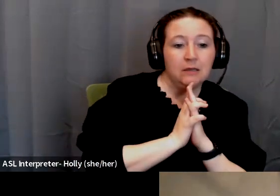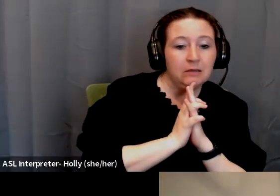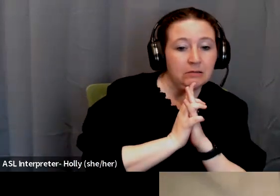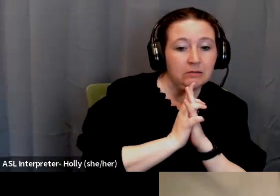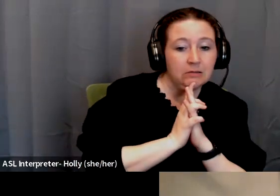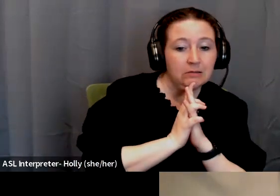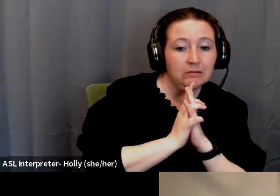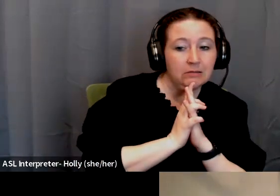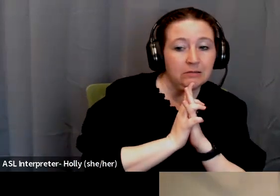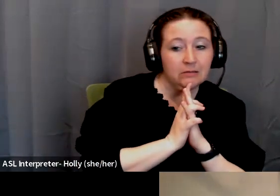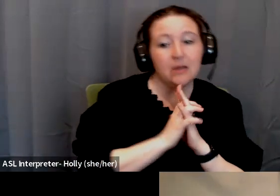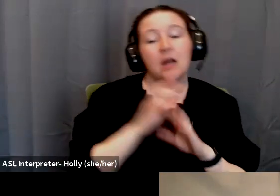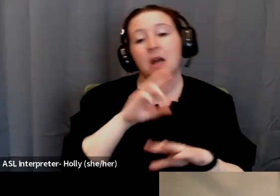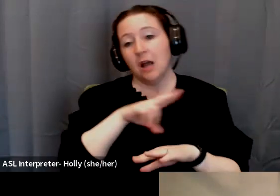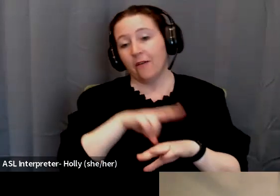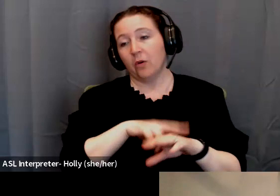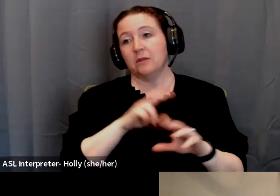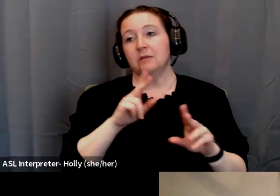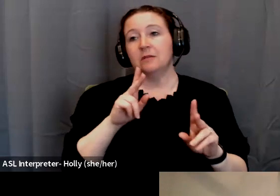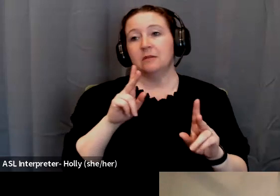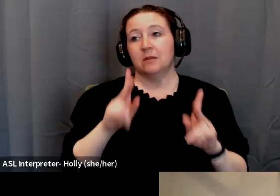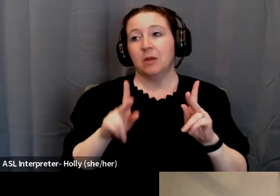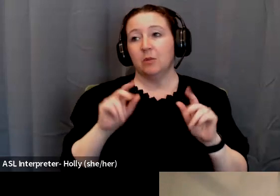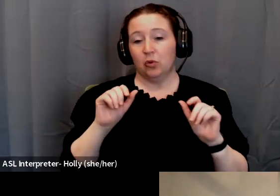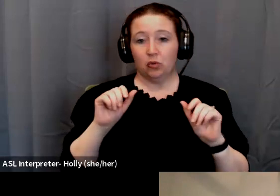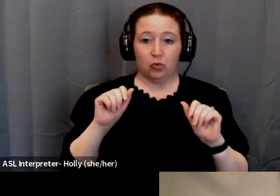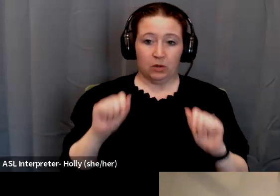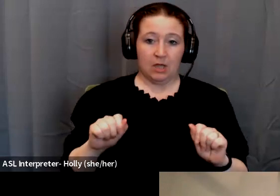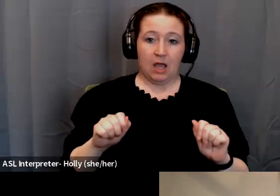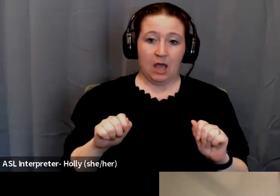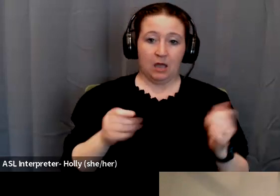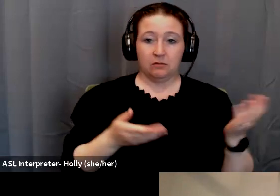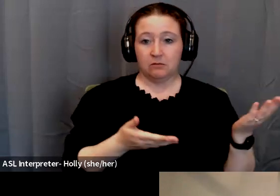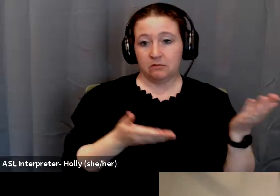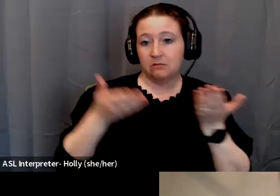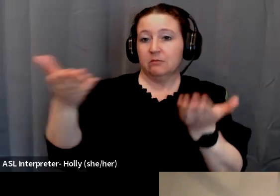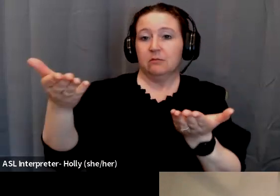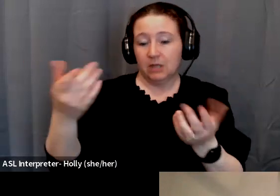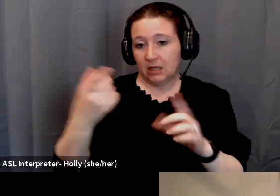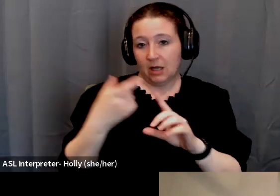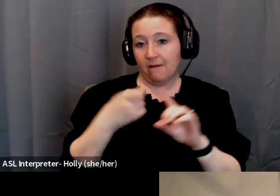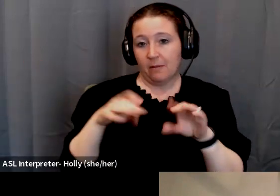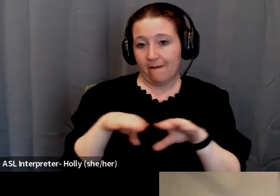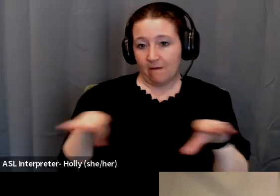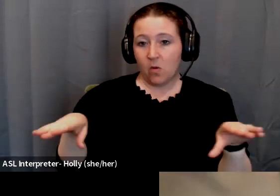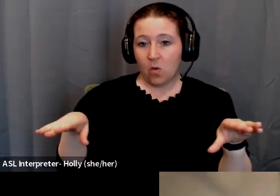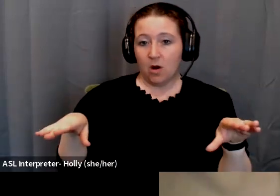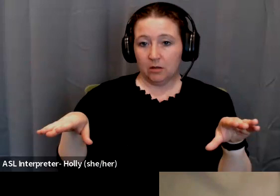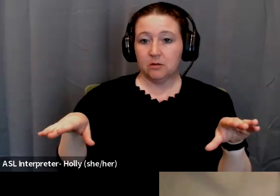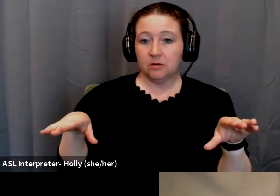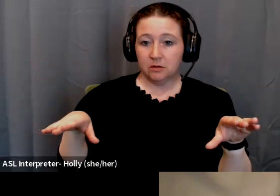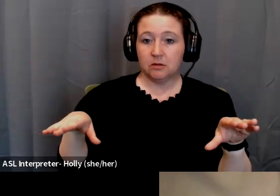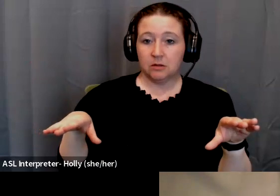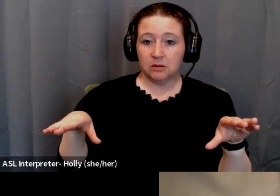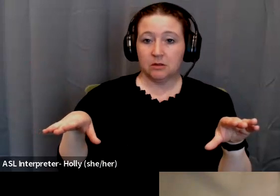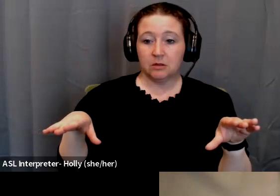Of course, people can bring things from the floor.